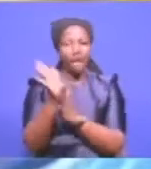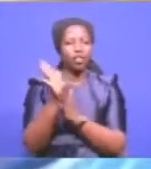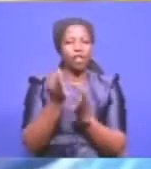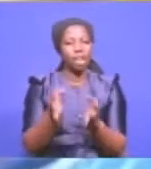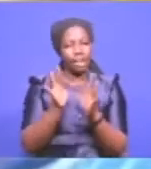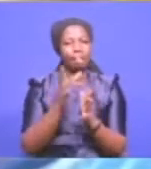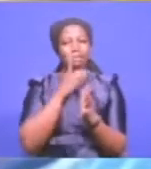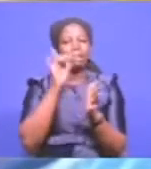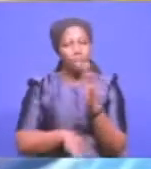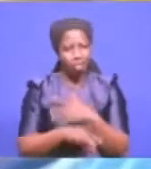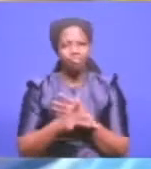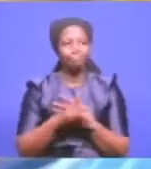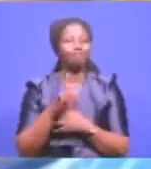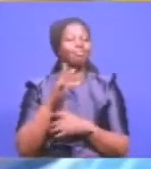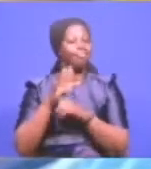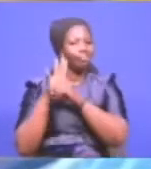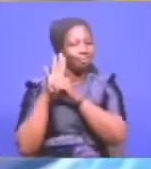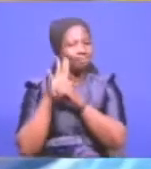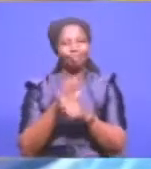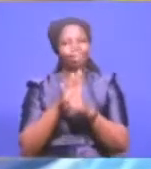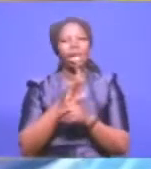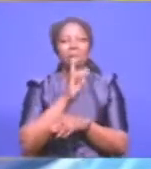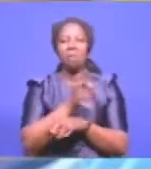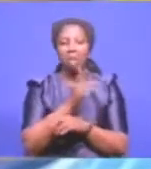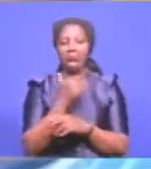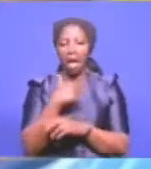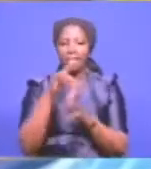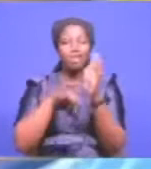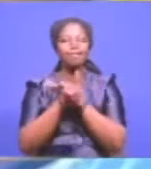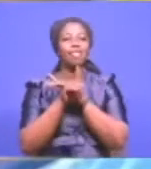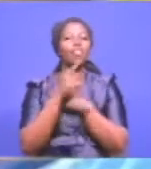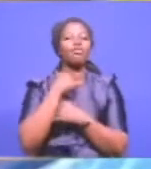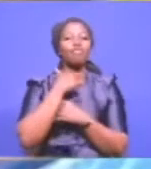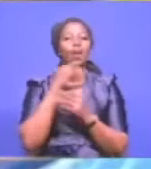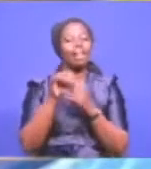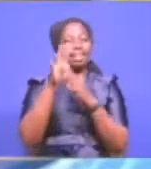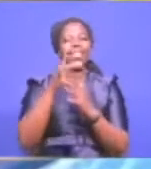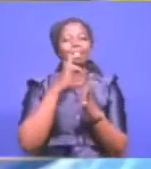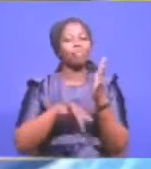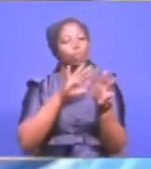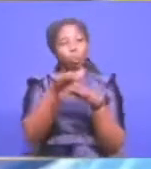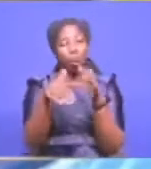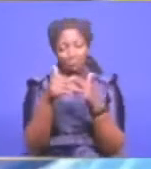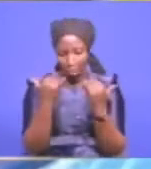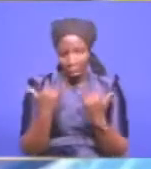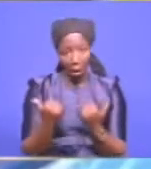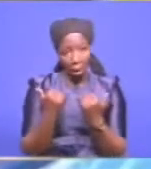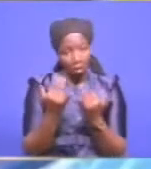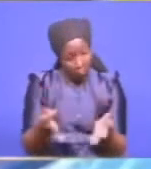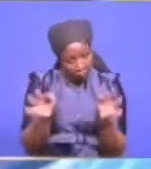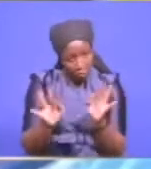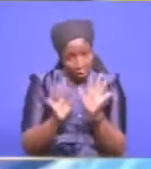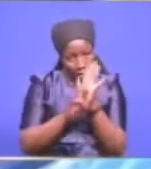dictatorship and imposition of leaders on the union, saying that all current officials do not represent their